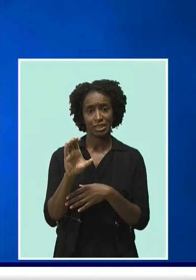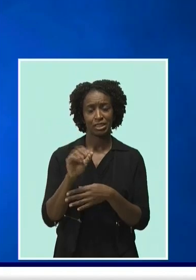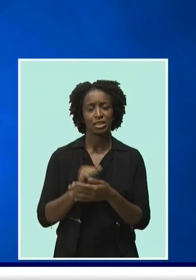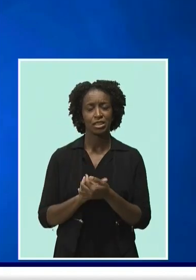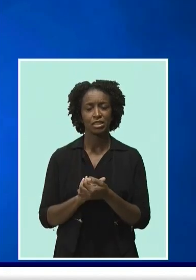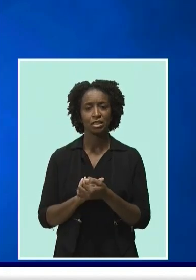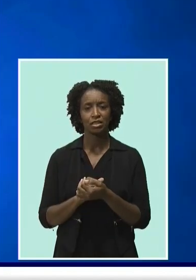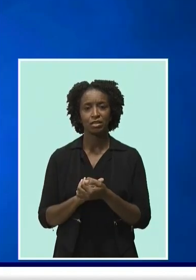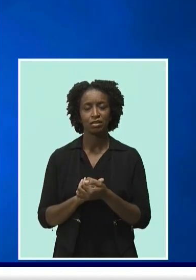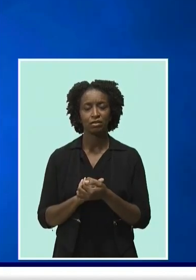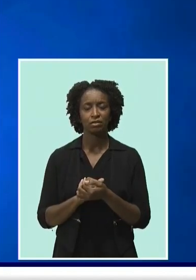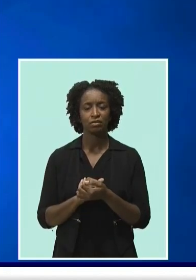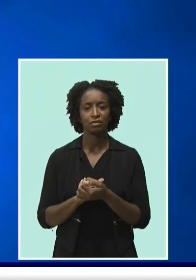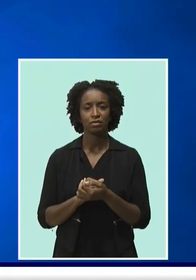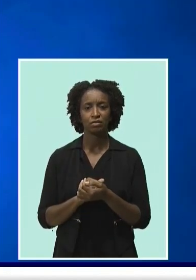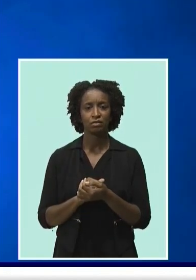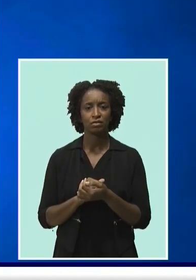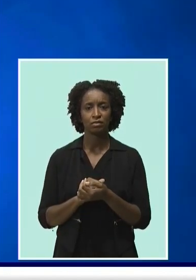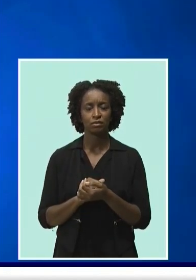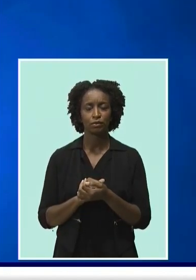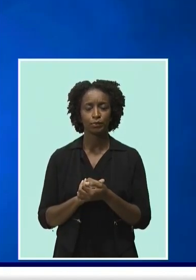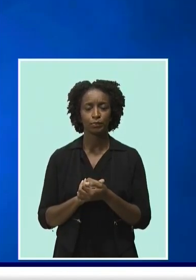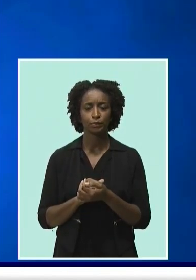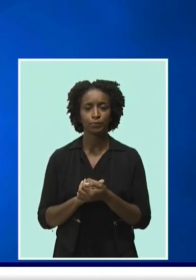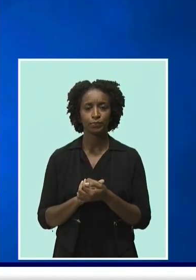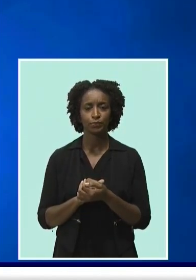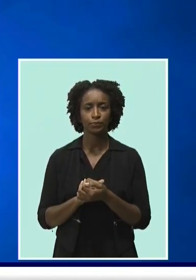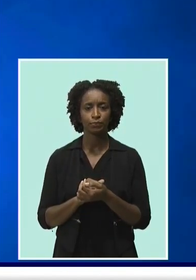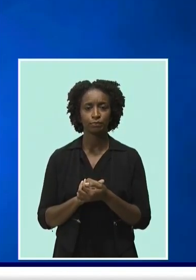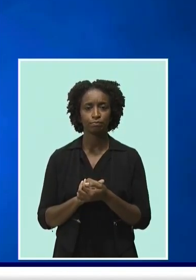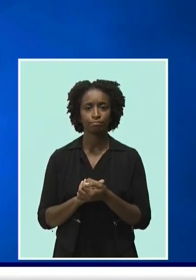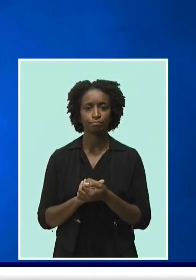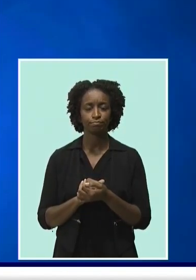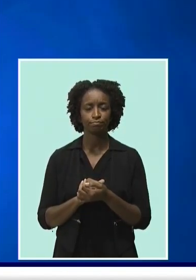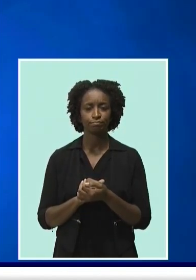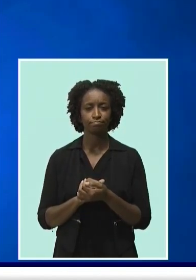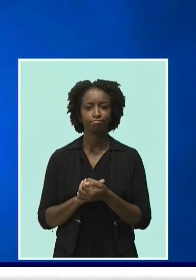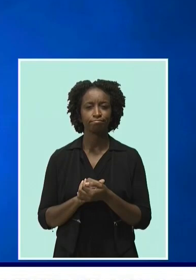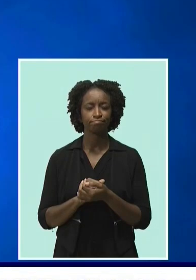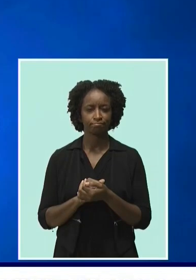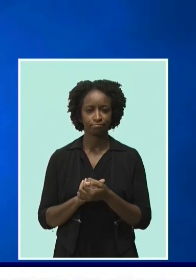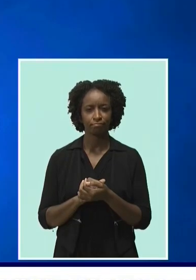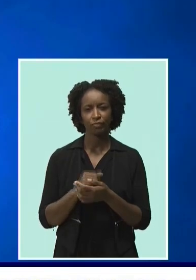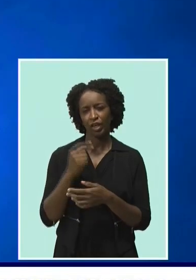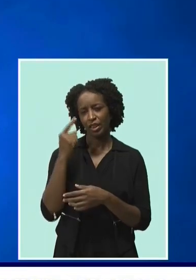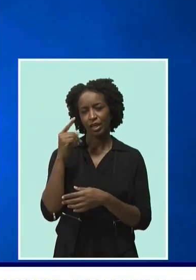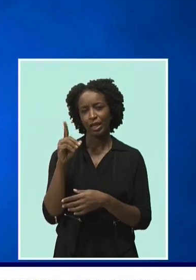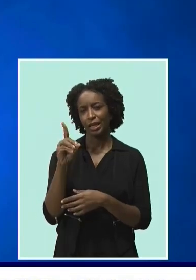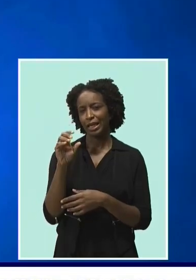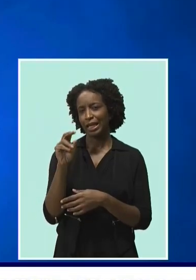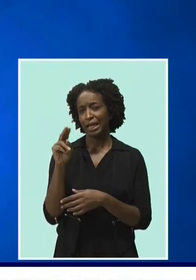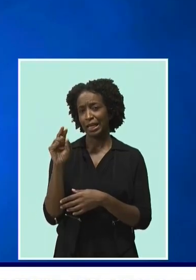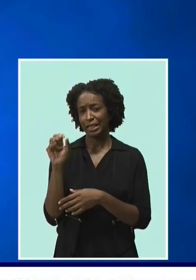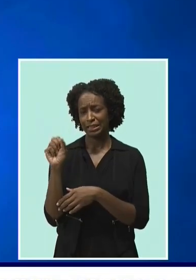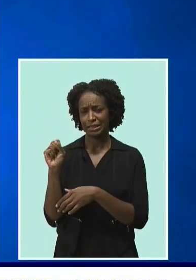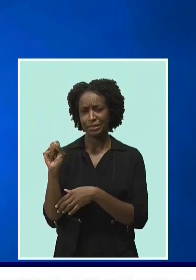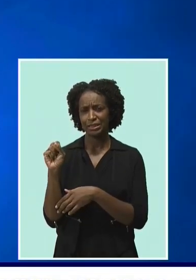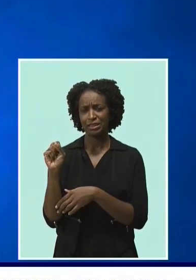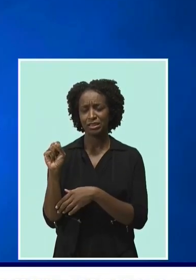early 2000s, but I think the real contribution that Dennis Johnson